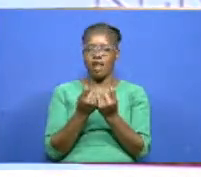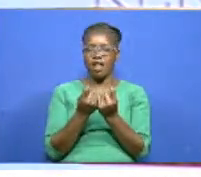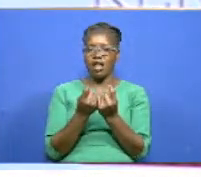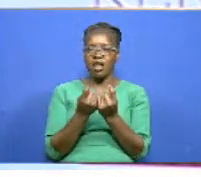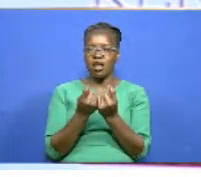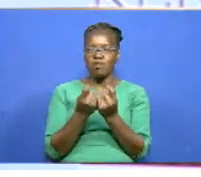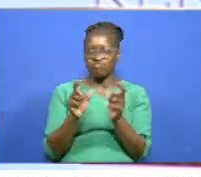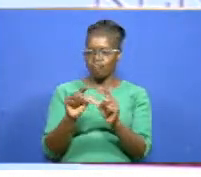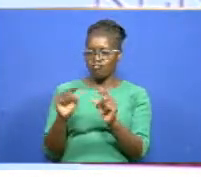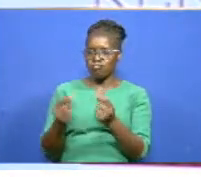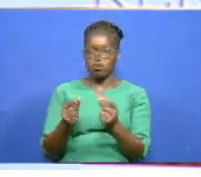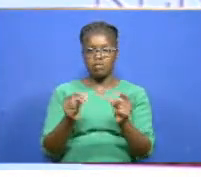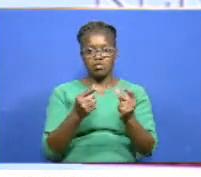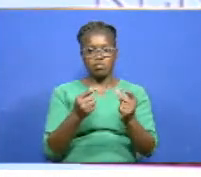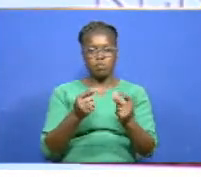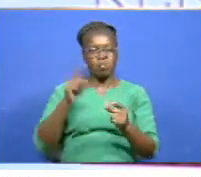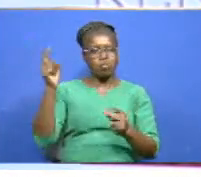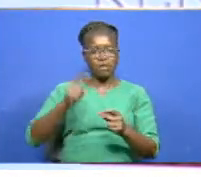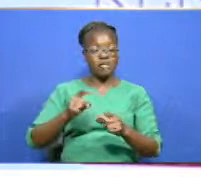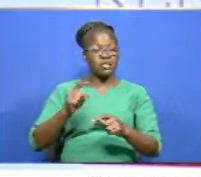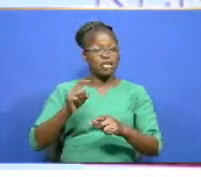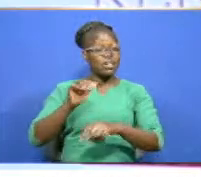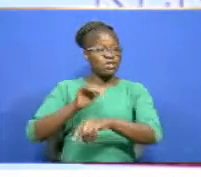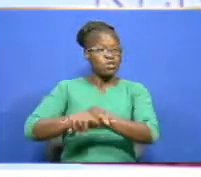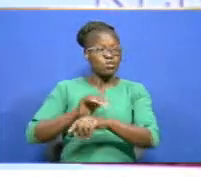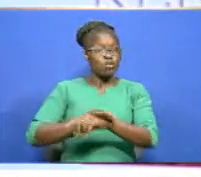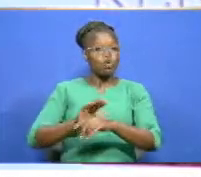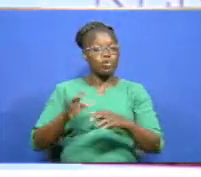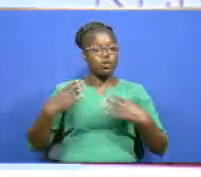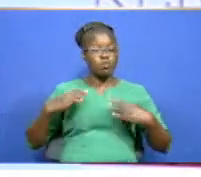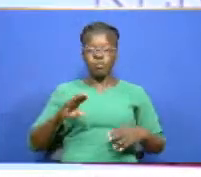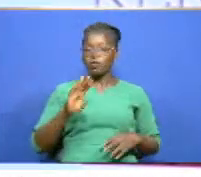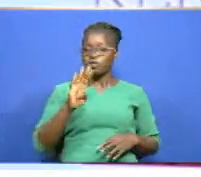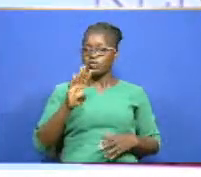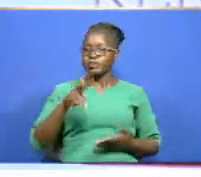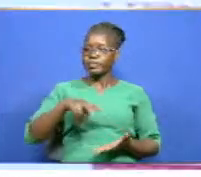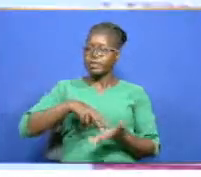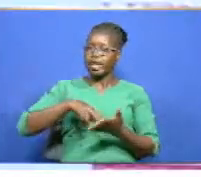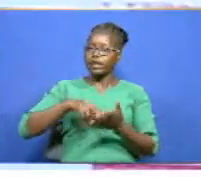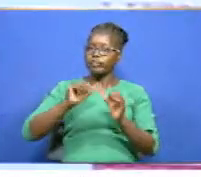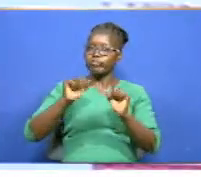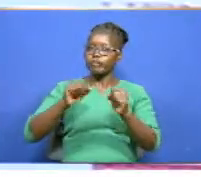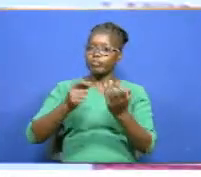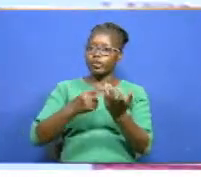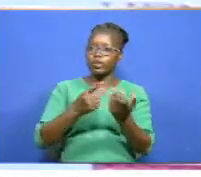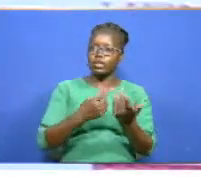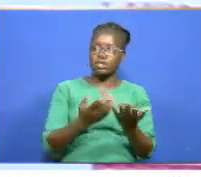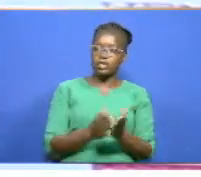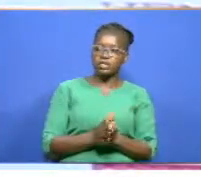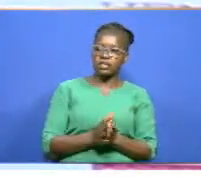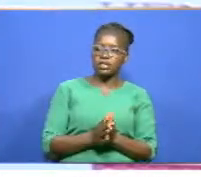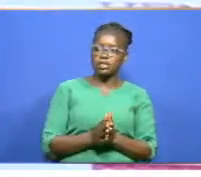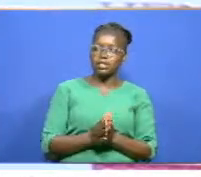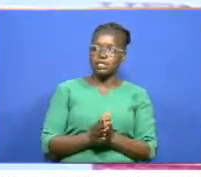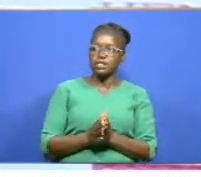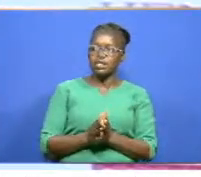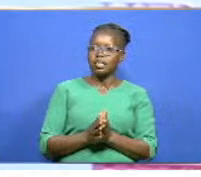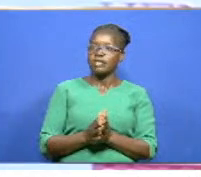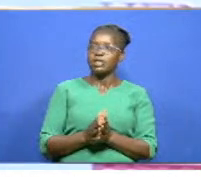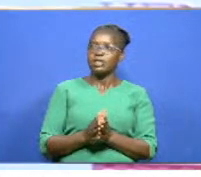be the good people who stood up to be counted. We've set up a multi-agency task